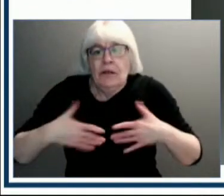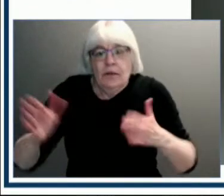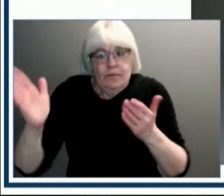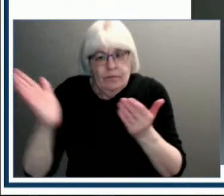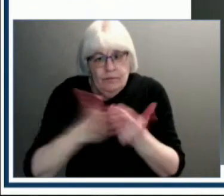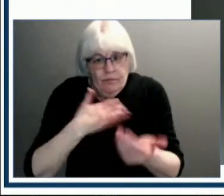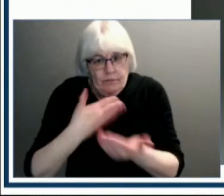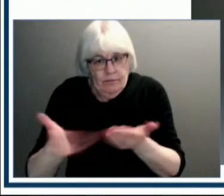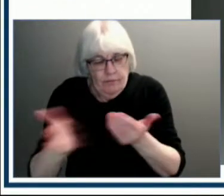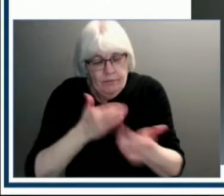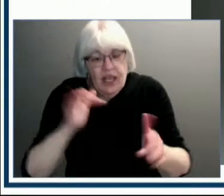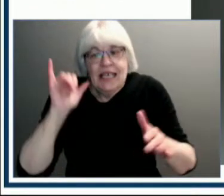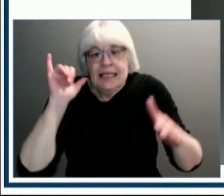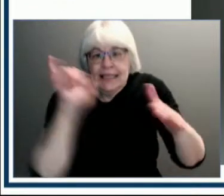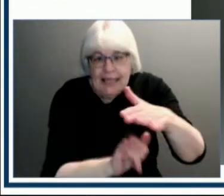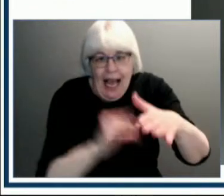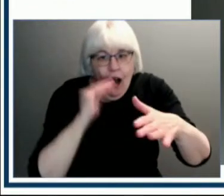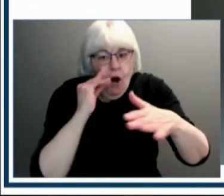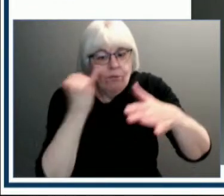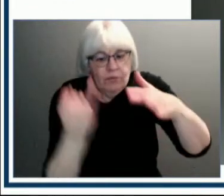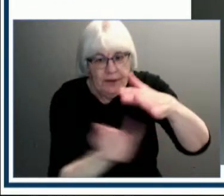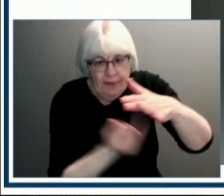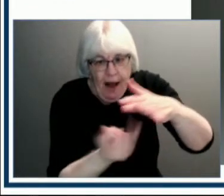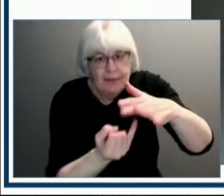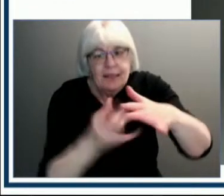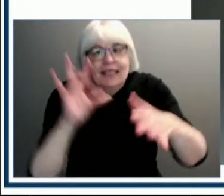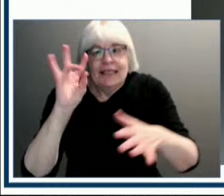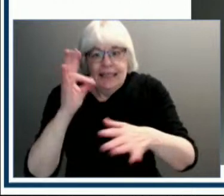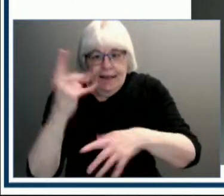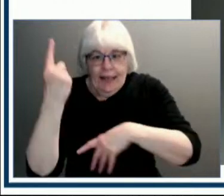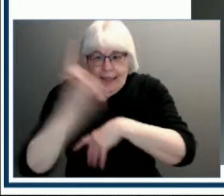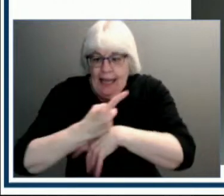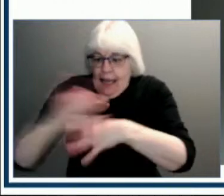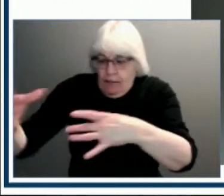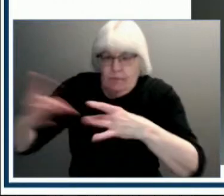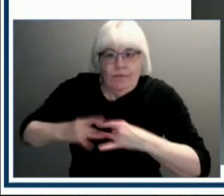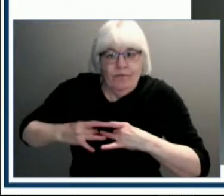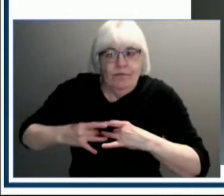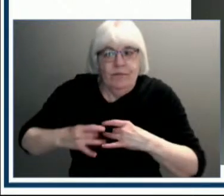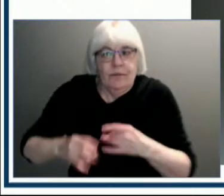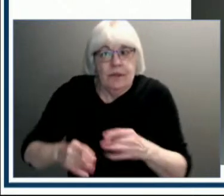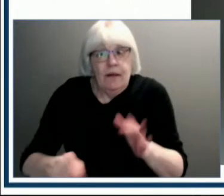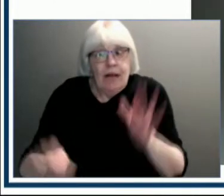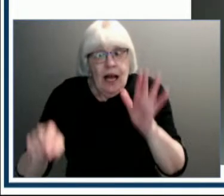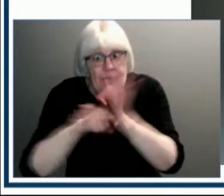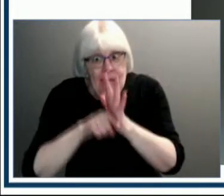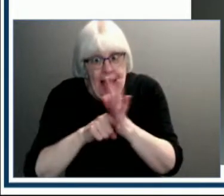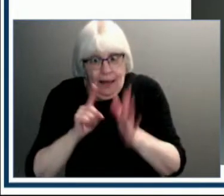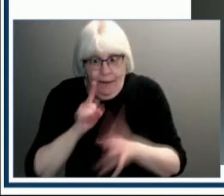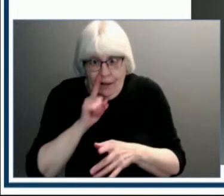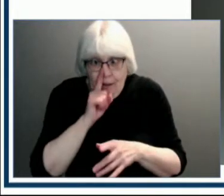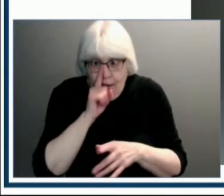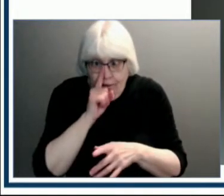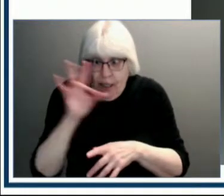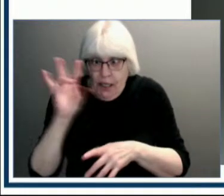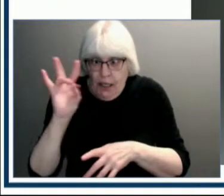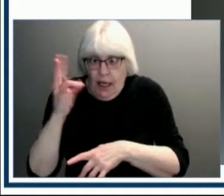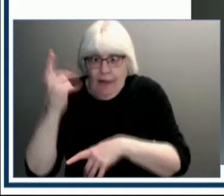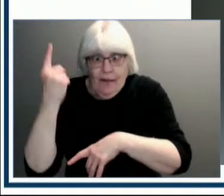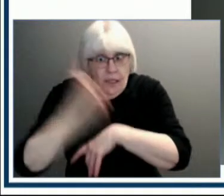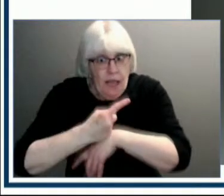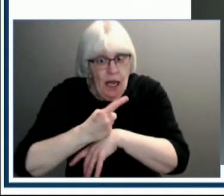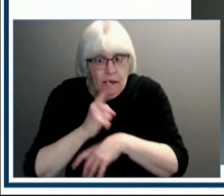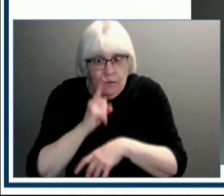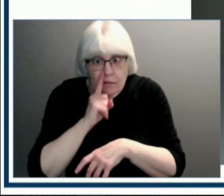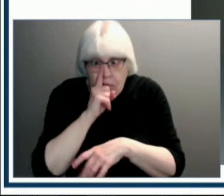exposure. And you can only leave isolation when you get a negative test on or after the 7th day. In